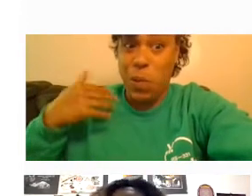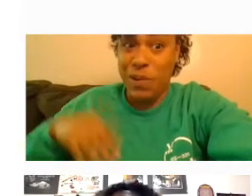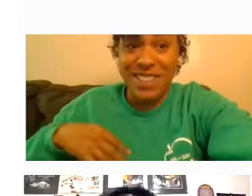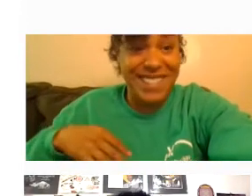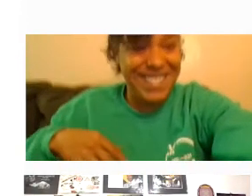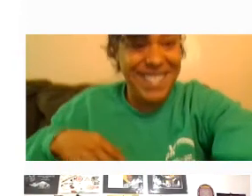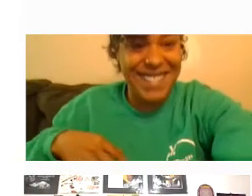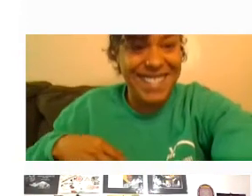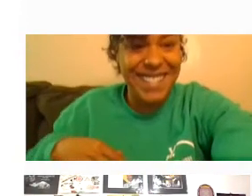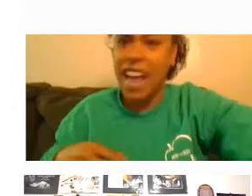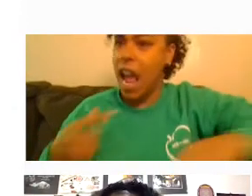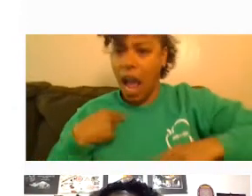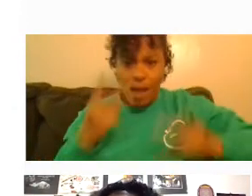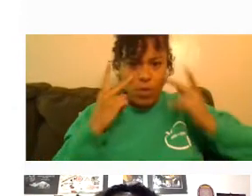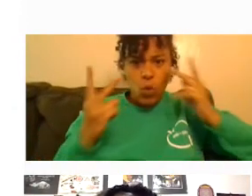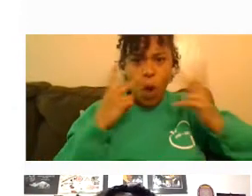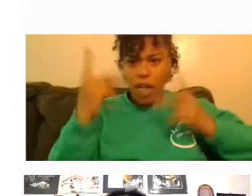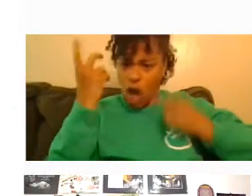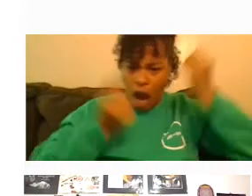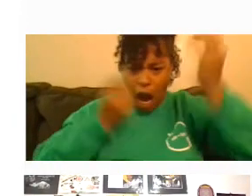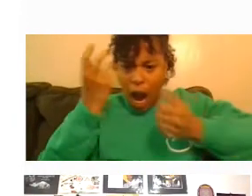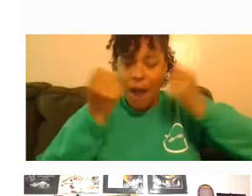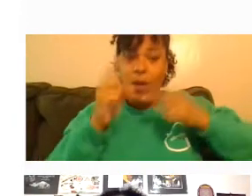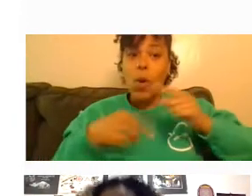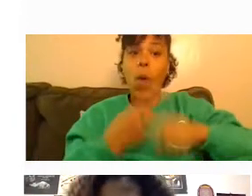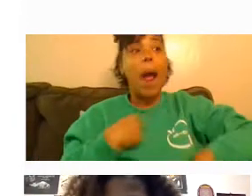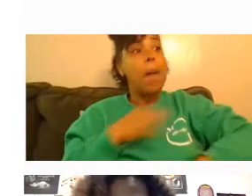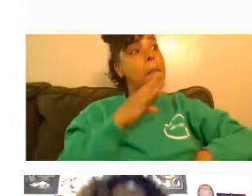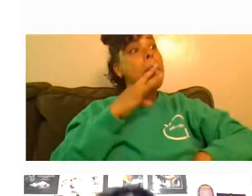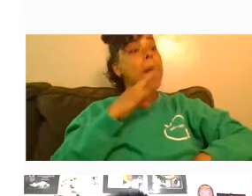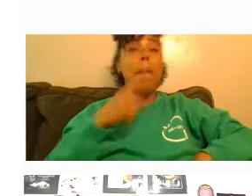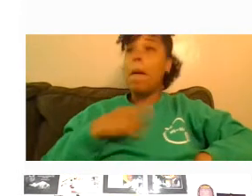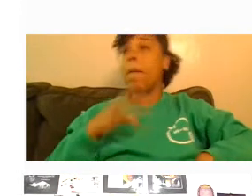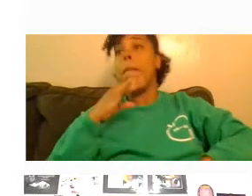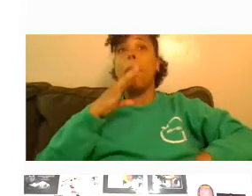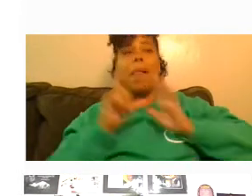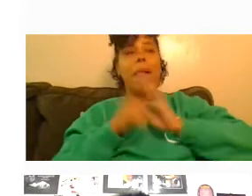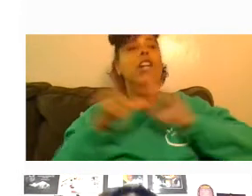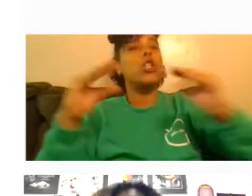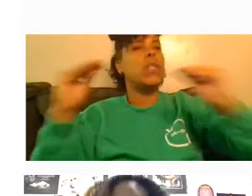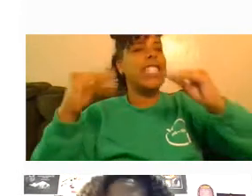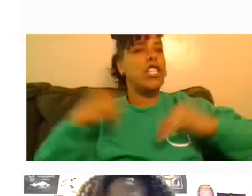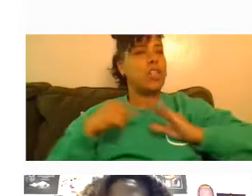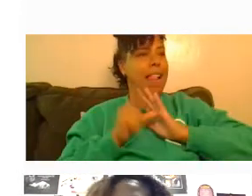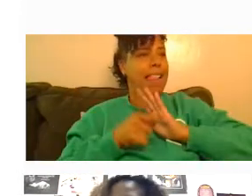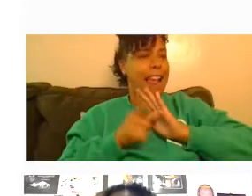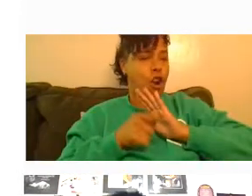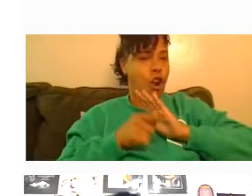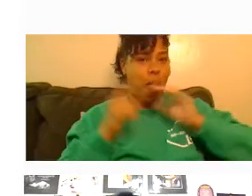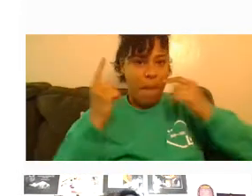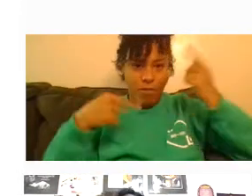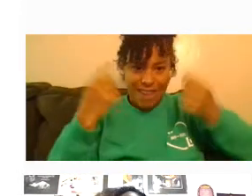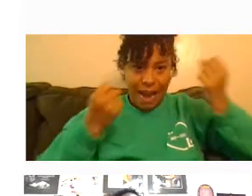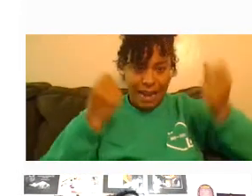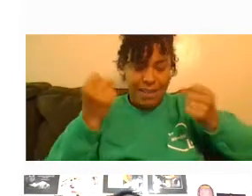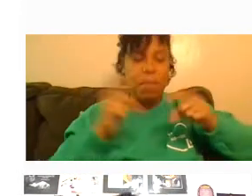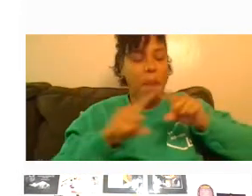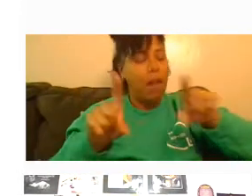when I'm with people, I'm all over the place. So we're going to have to talk so you can teach me that later because I know a little bit, but that's important.